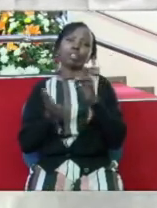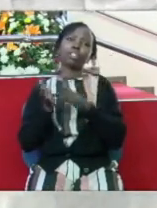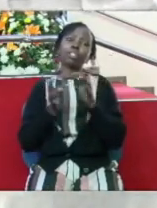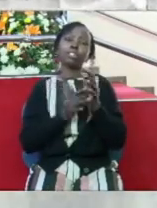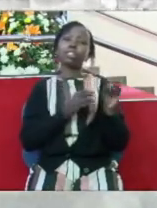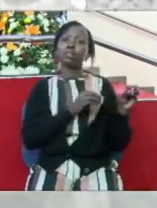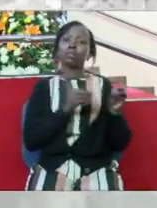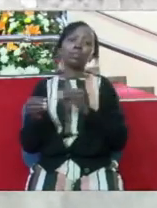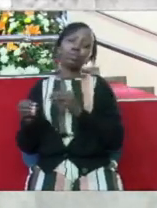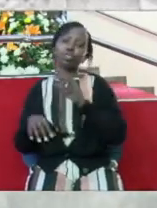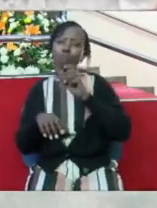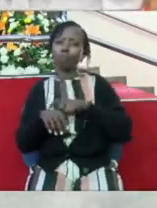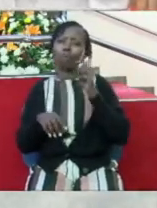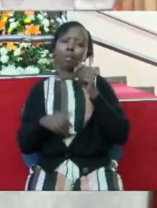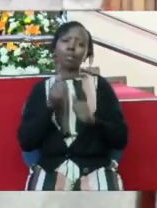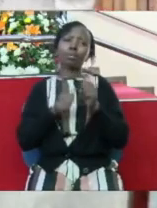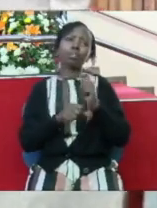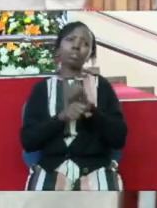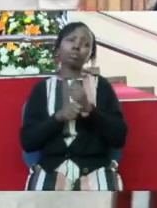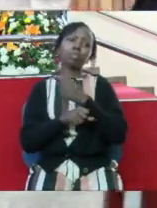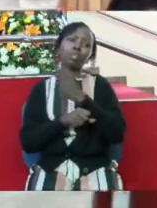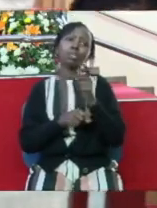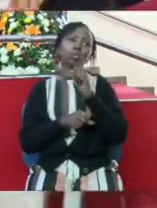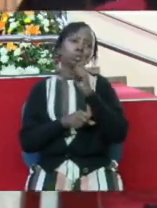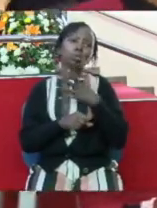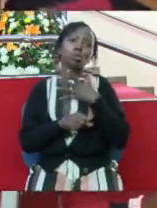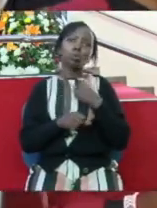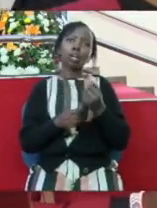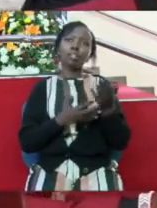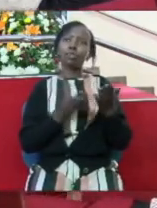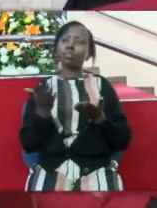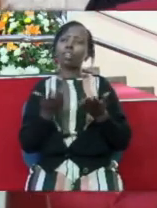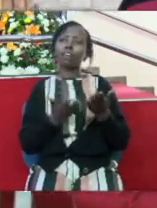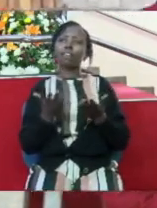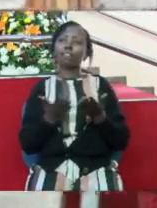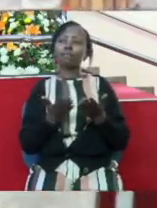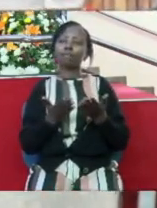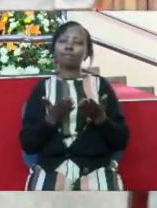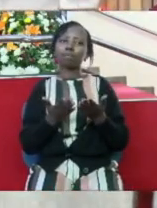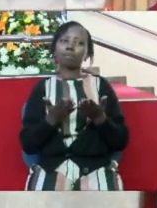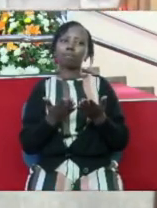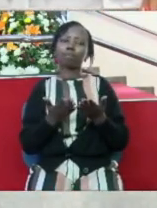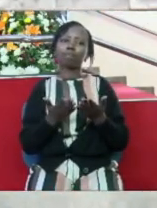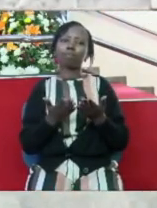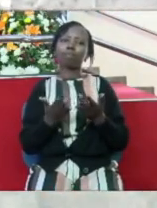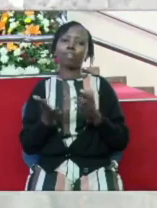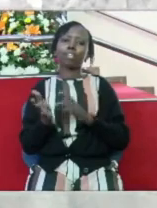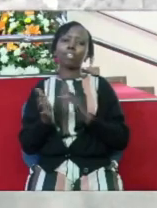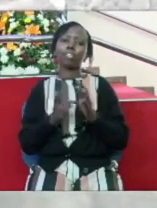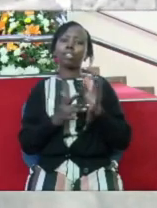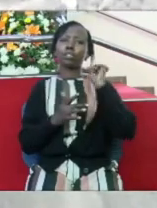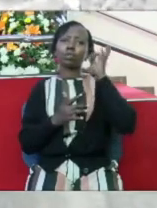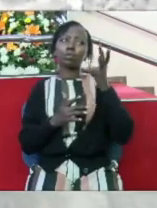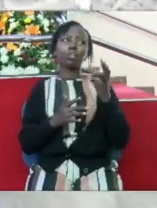caused you not to want to serve. Nitaondoa ile uchungu ambao ilifanya usiweze kuhudumu. I'll remove that pain that has caused you not